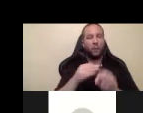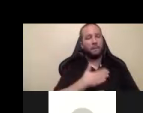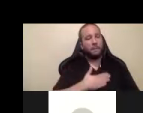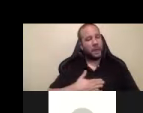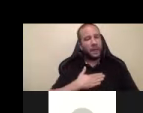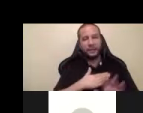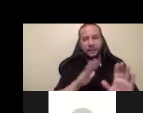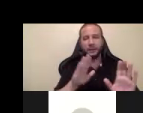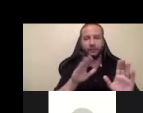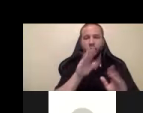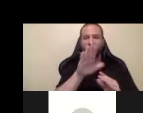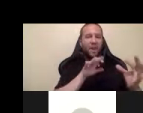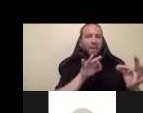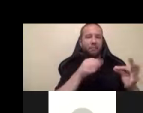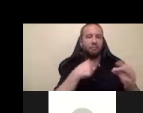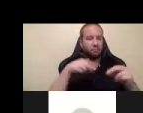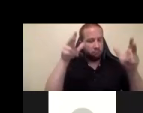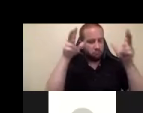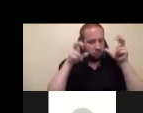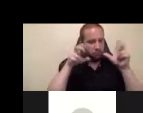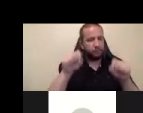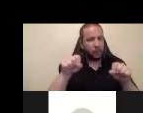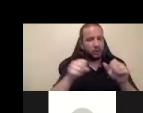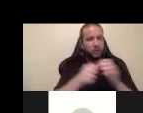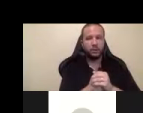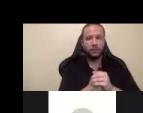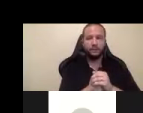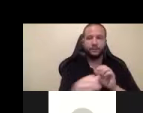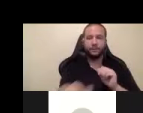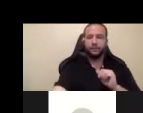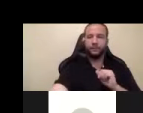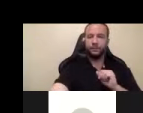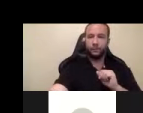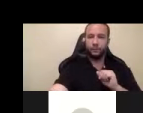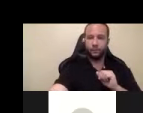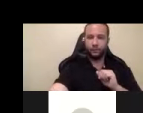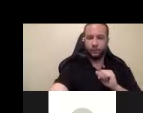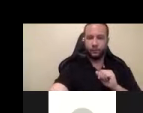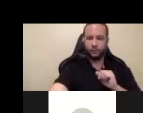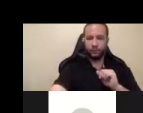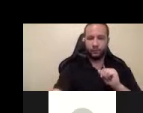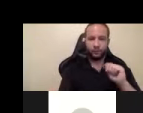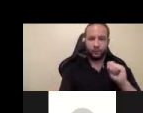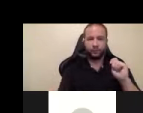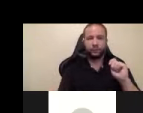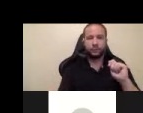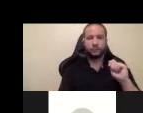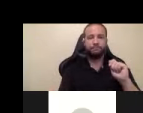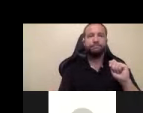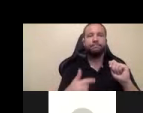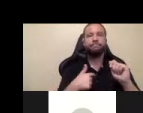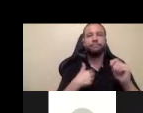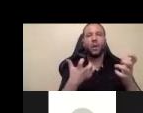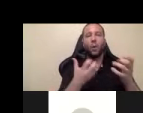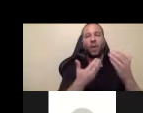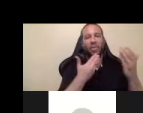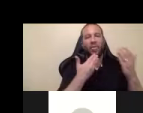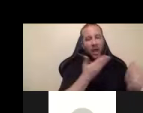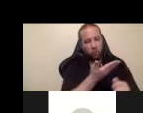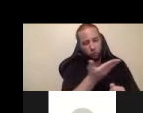make a lot of headway in Trenton without the local initiatives that you're involved in. So I just want to say that I'm